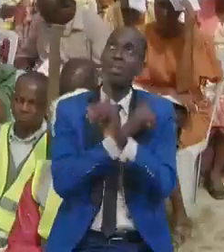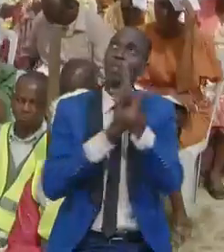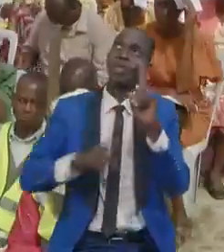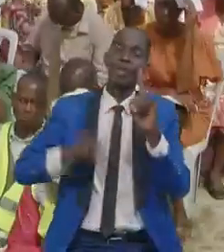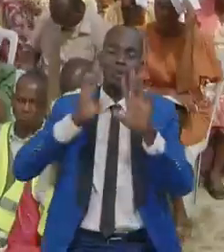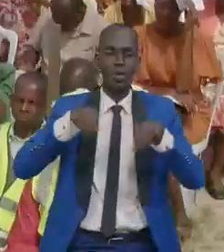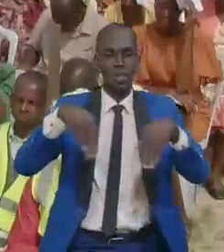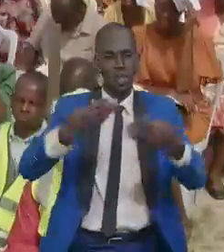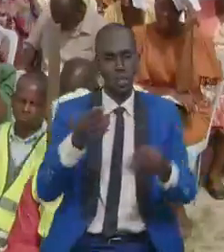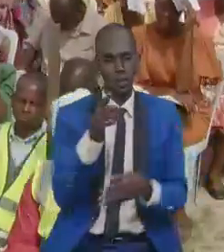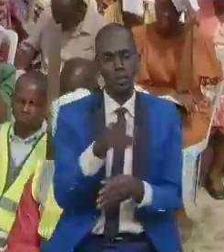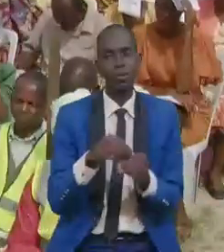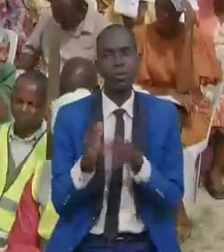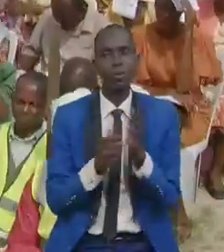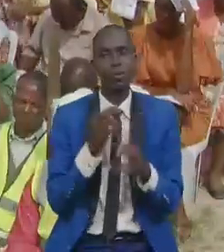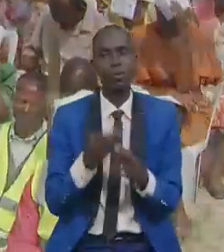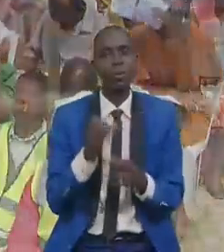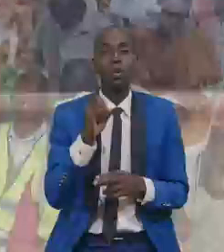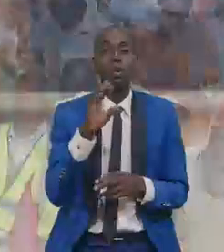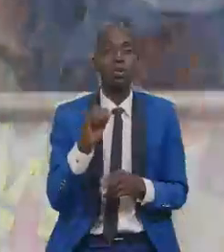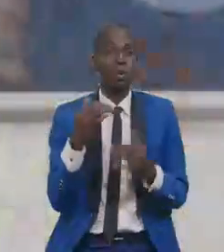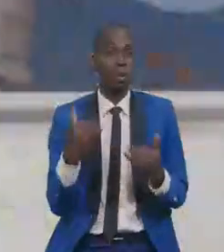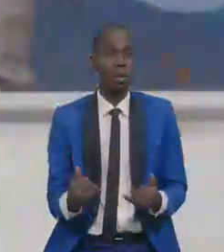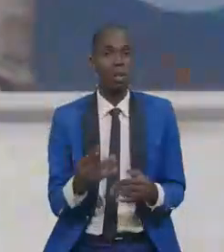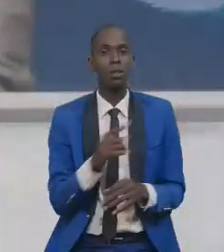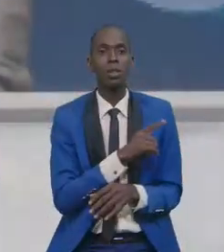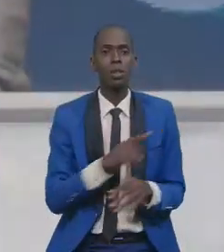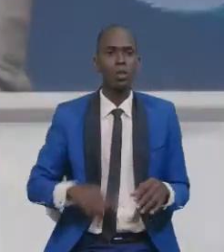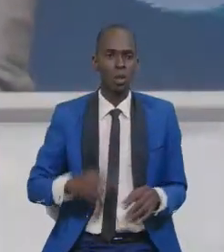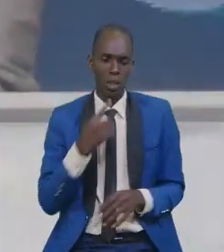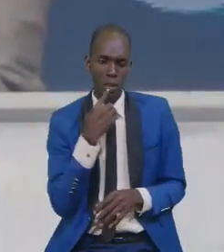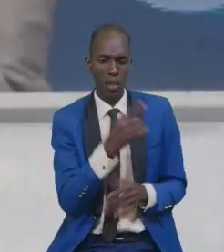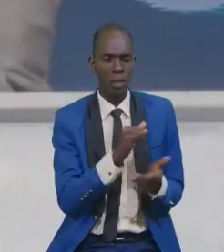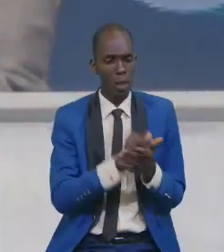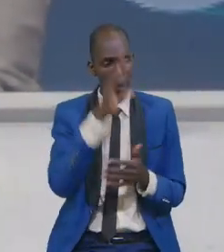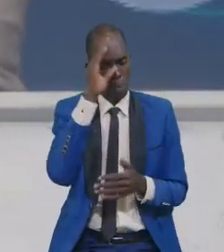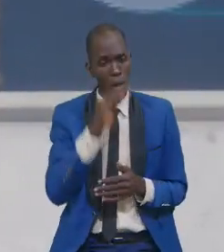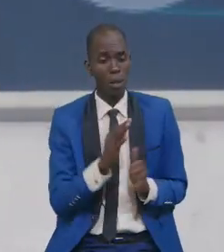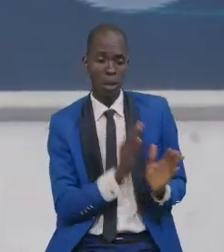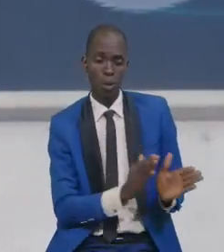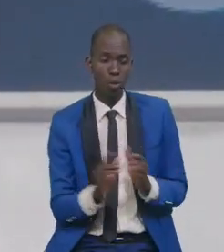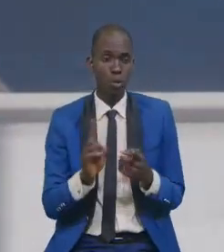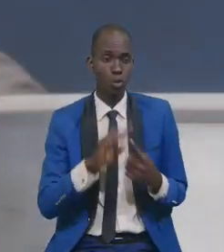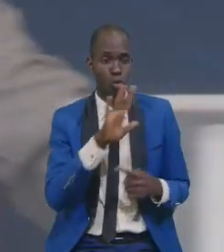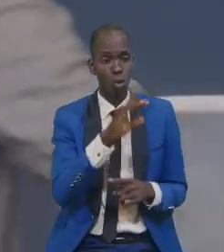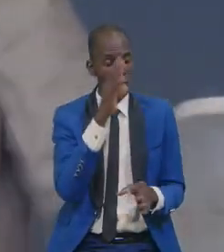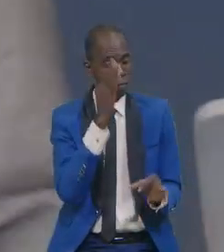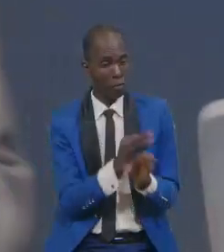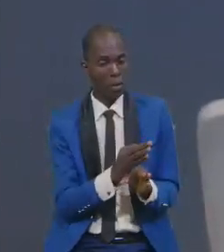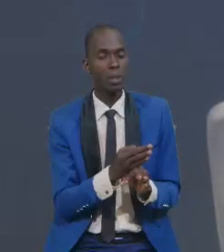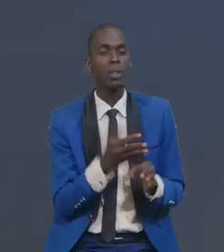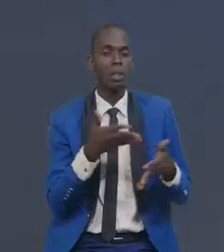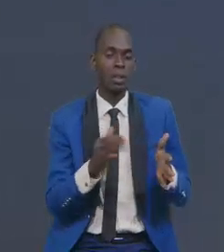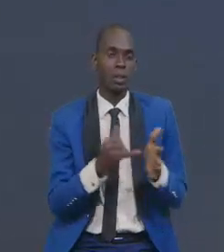And so the Lord said, according to your faith be it unto you. And you know, in life, many of